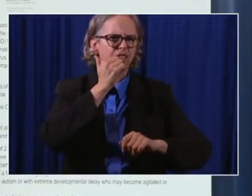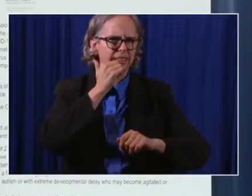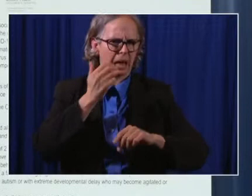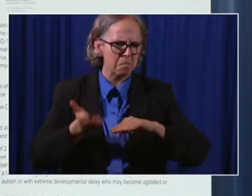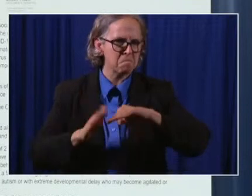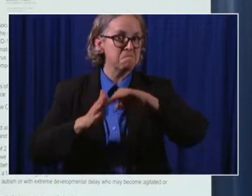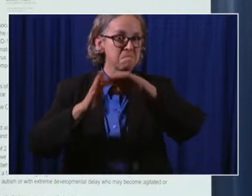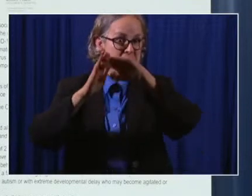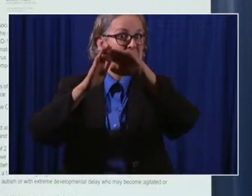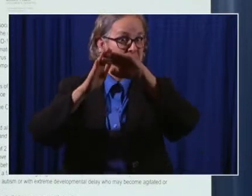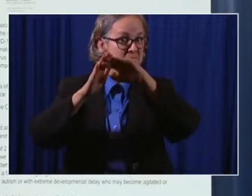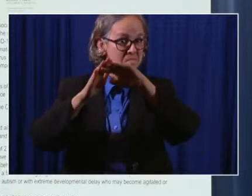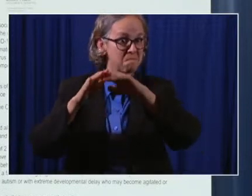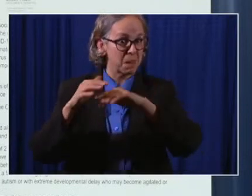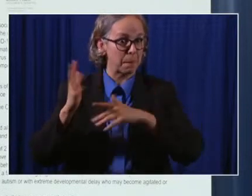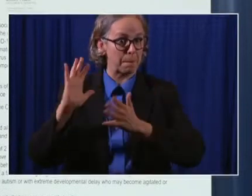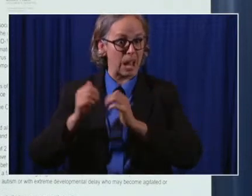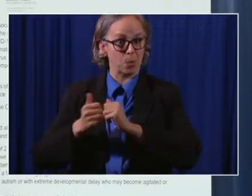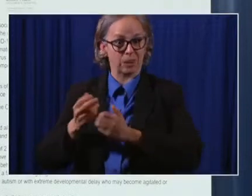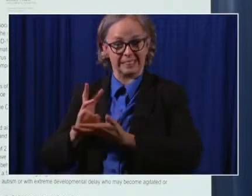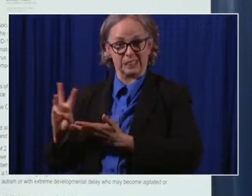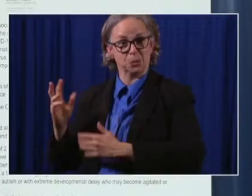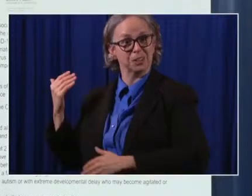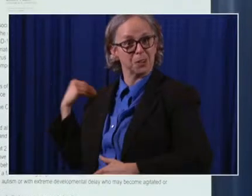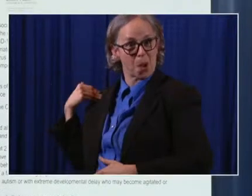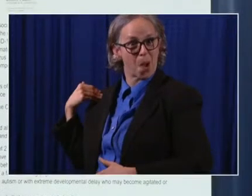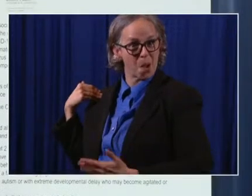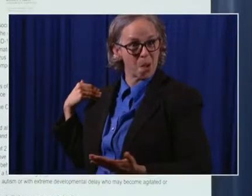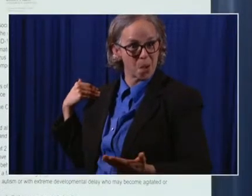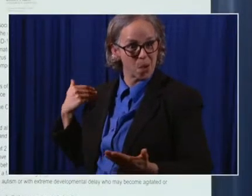were 6 weeks ago or so. We've more than doubled it.